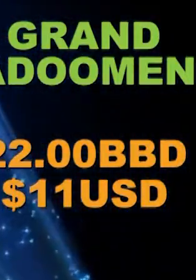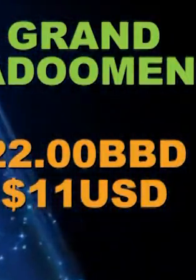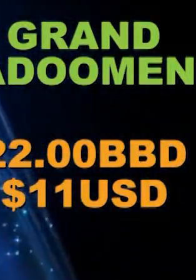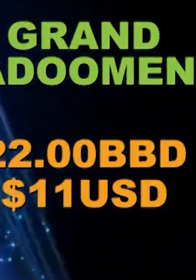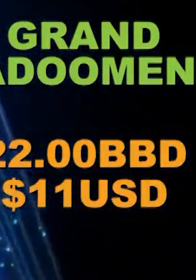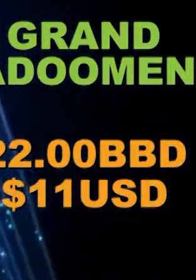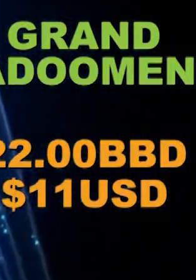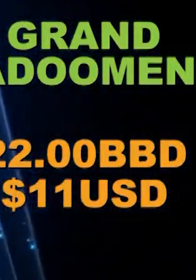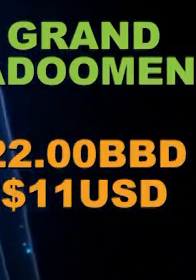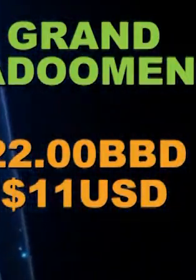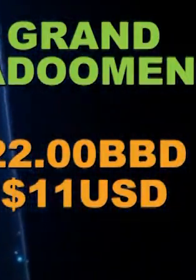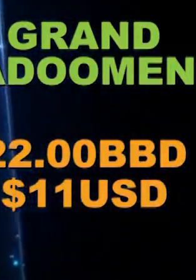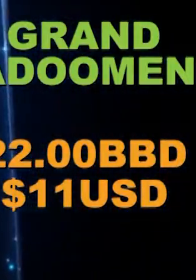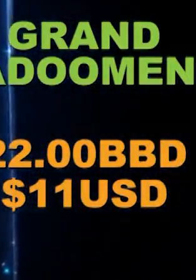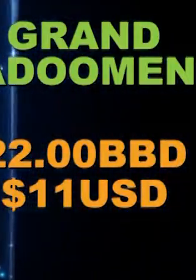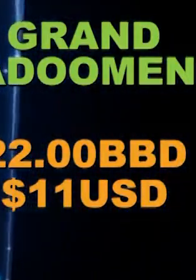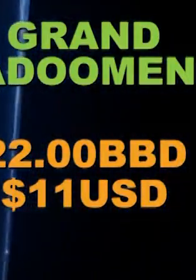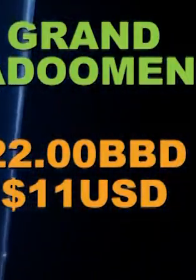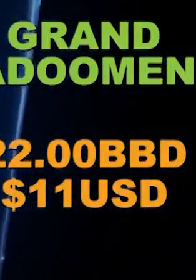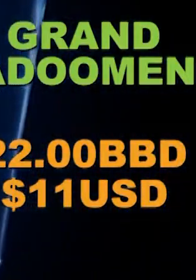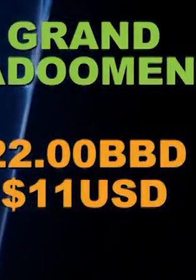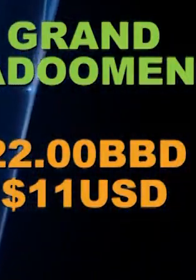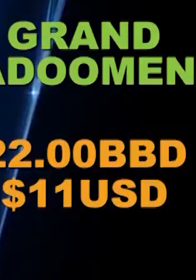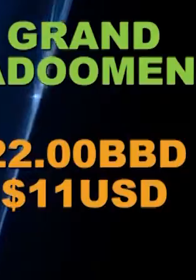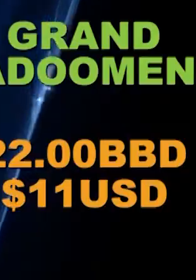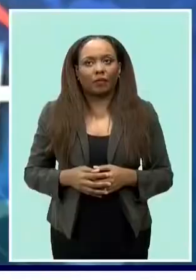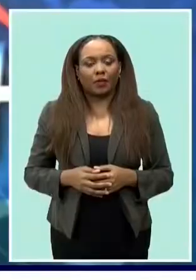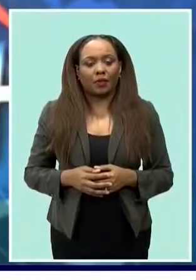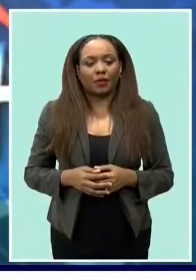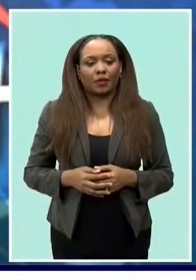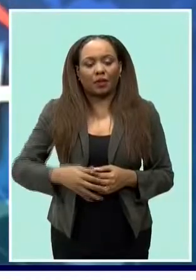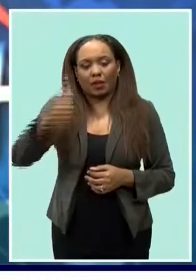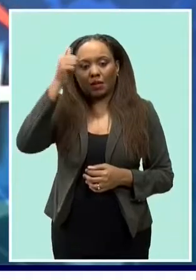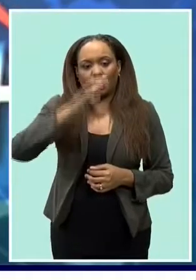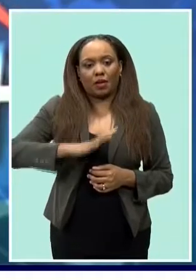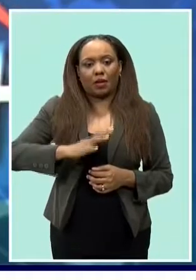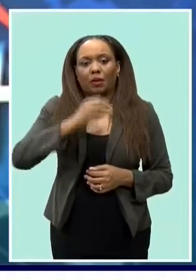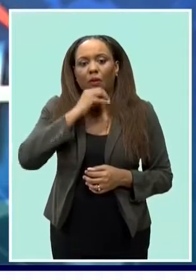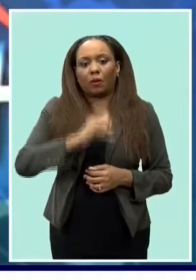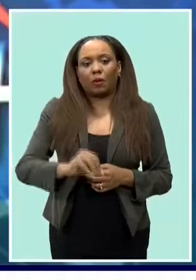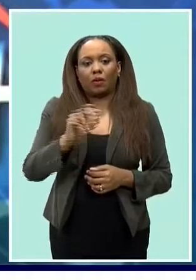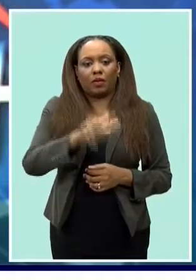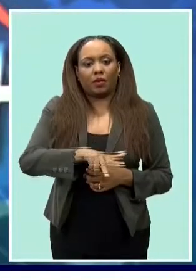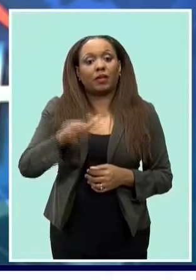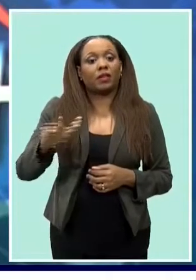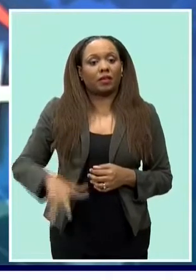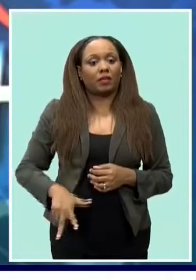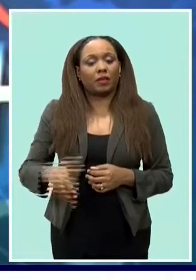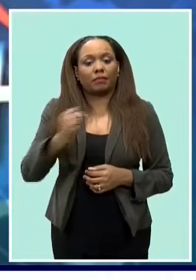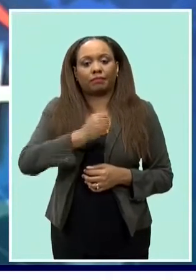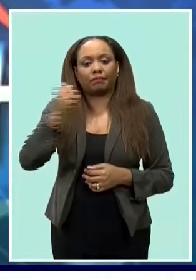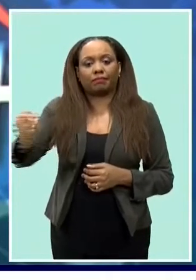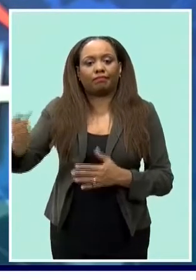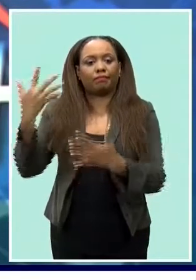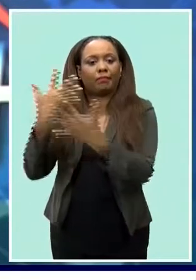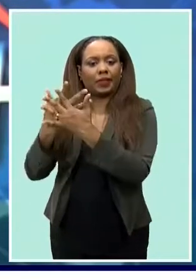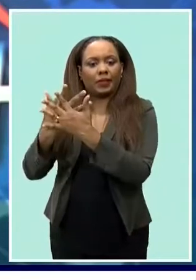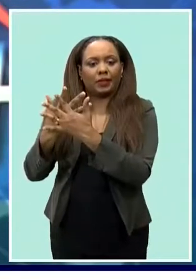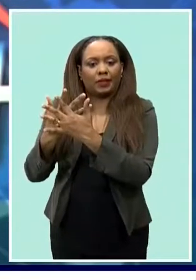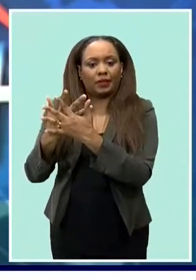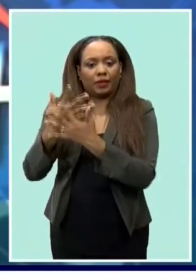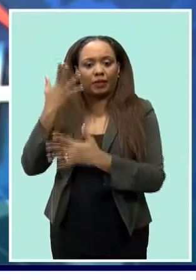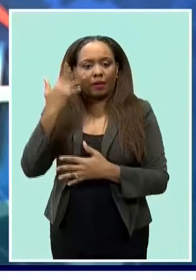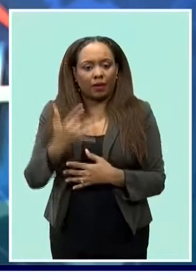cropover.cbc.bb and book. CBC, taking Cropover to the world. A 33-year-old man has been remanded to Her Majesty's Prison at Dodds